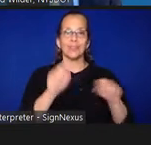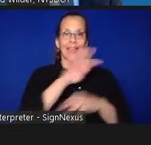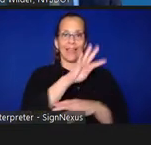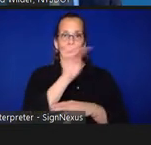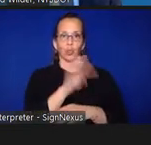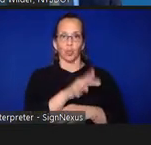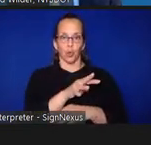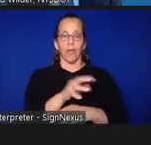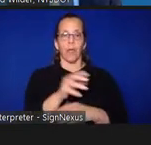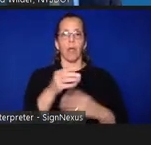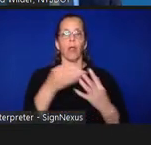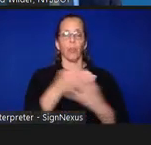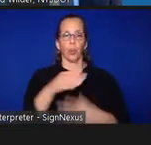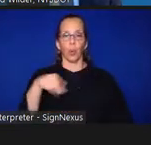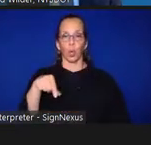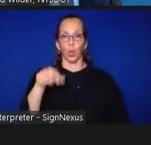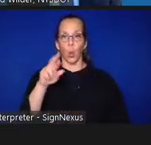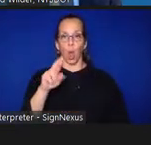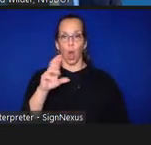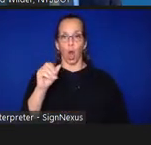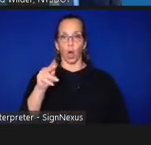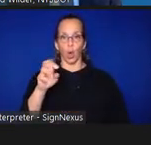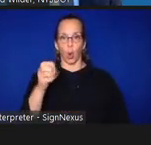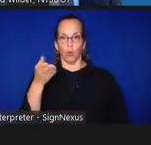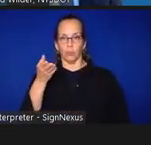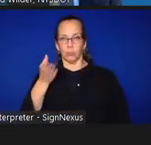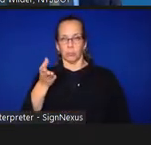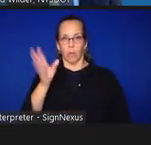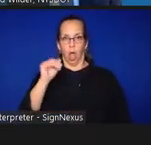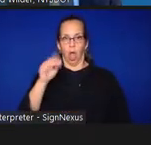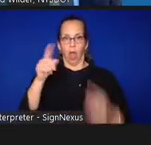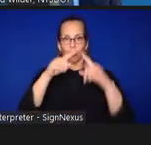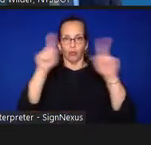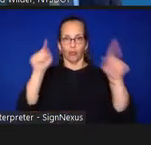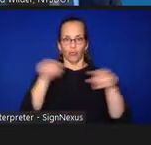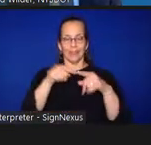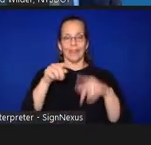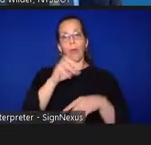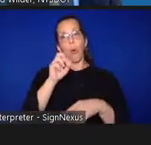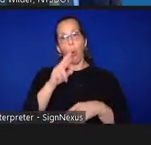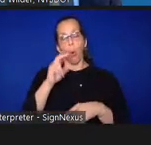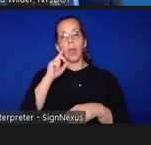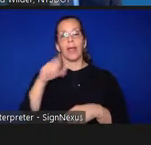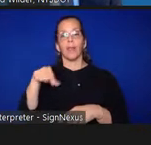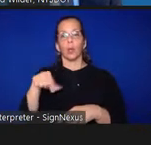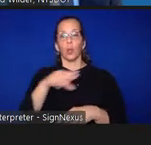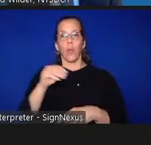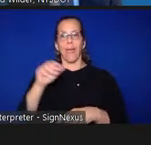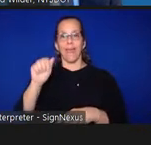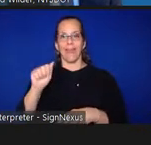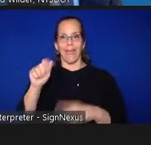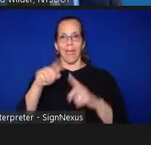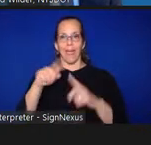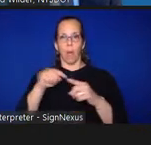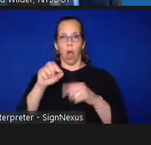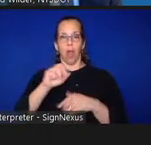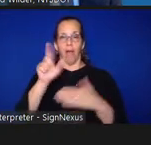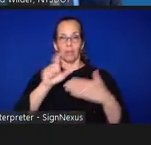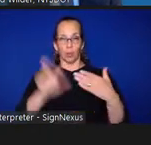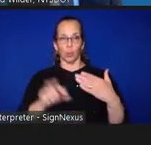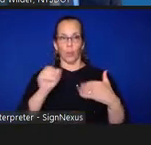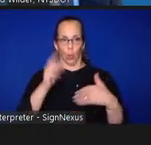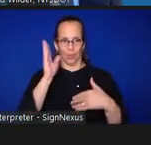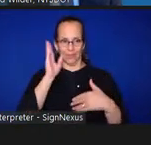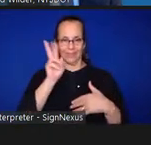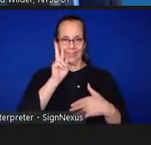displayed the link can also be found in the Q a section of the zoom for details about the central business district tolling